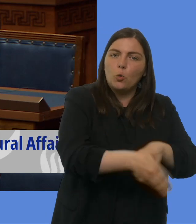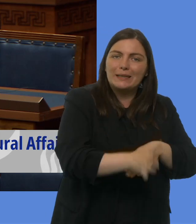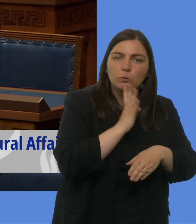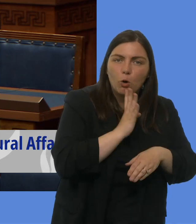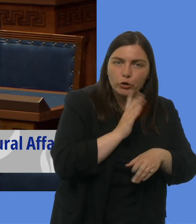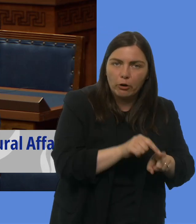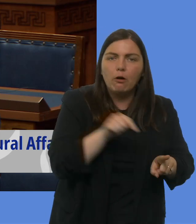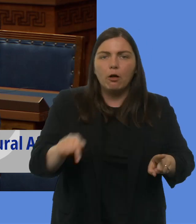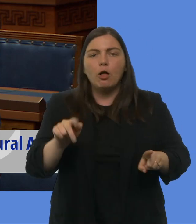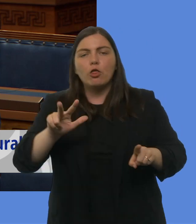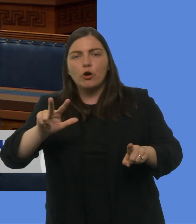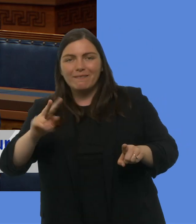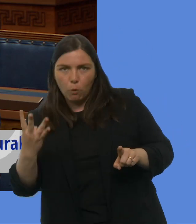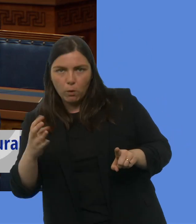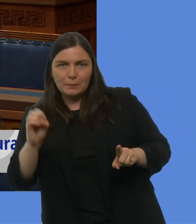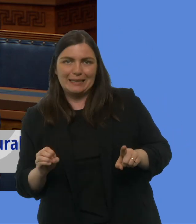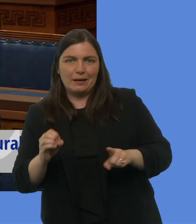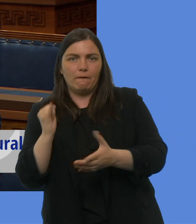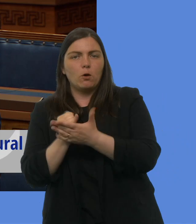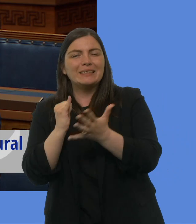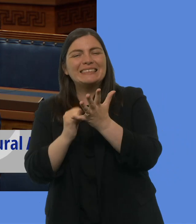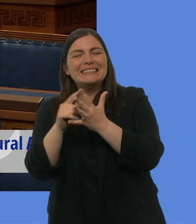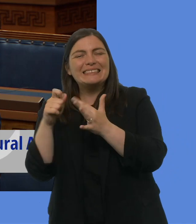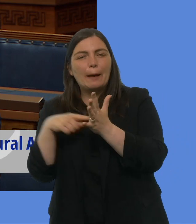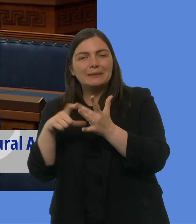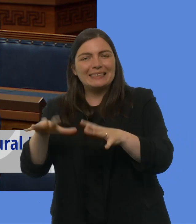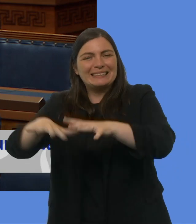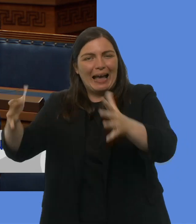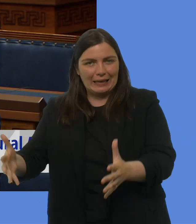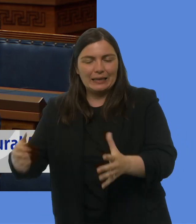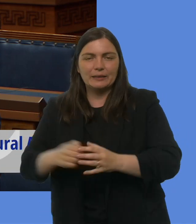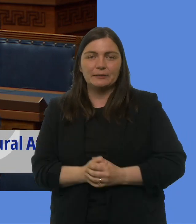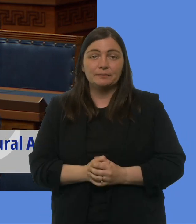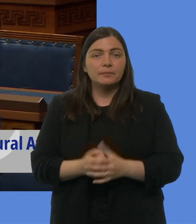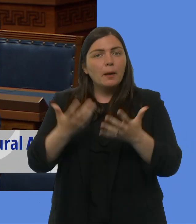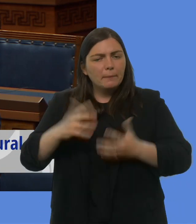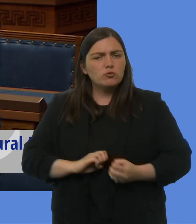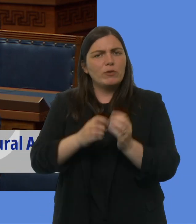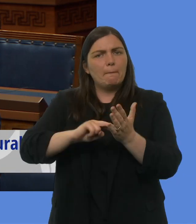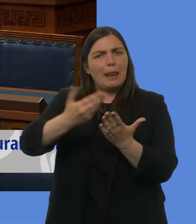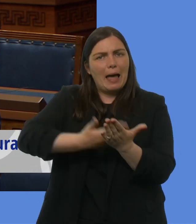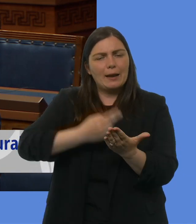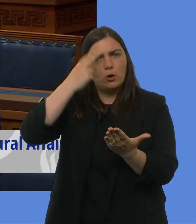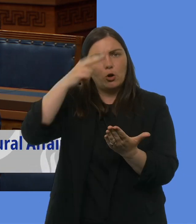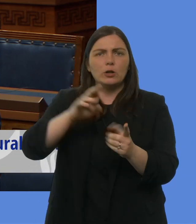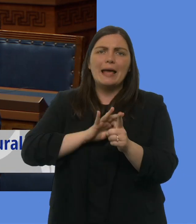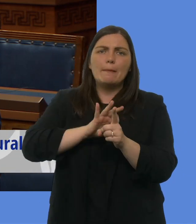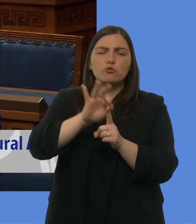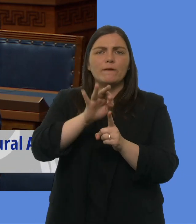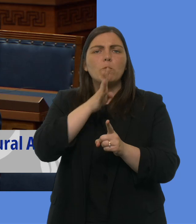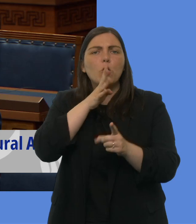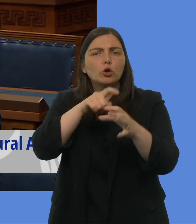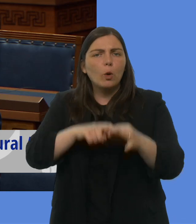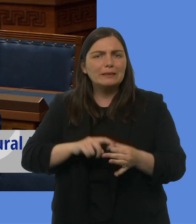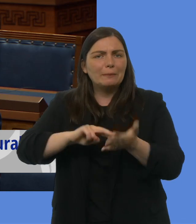tanks. The Improved Environmental Improvement Plan for Northern Ireland sets out my commitment to improving water quality in Northern Ireland, including